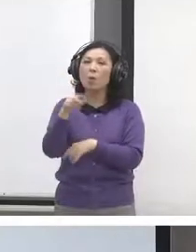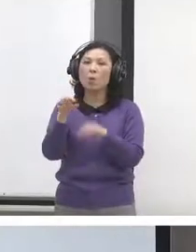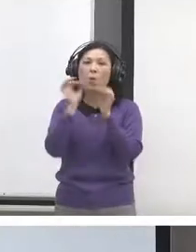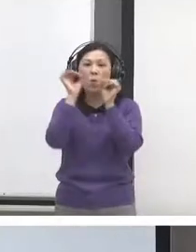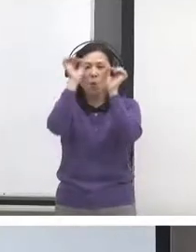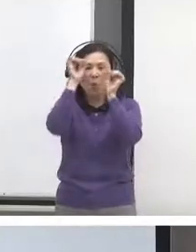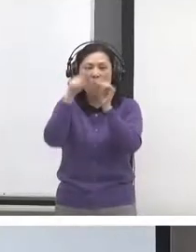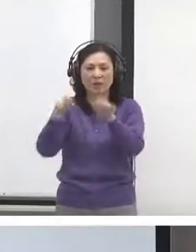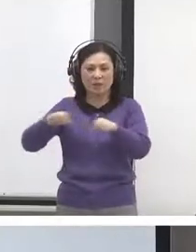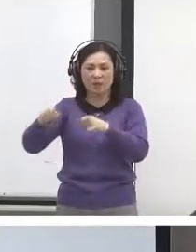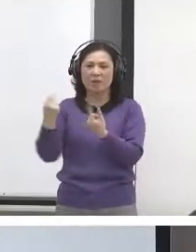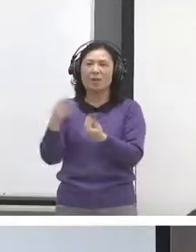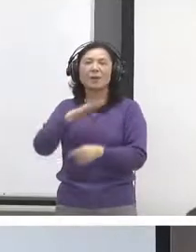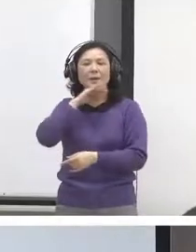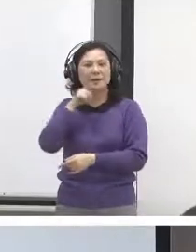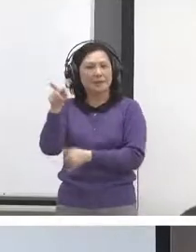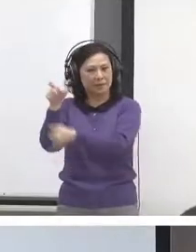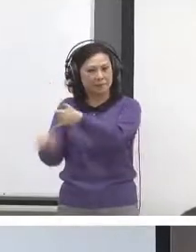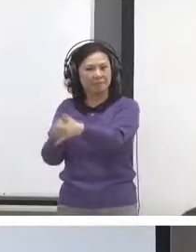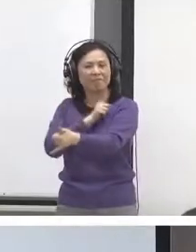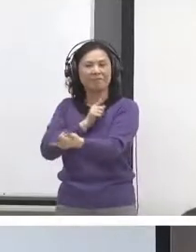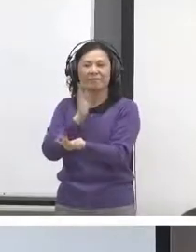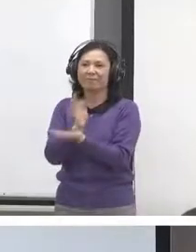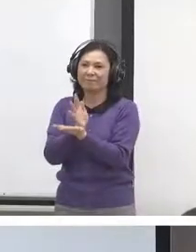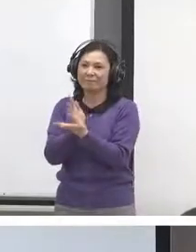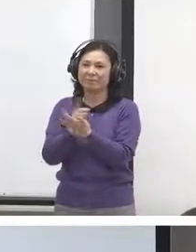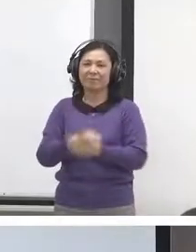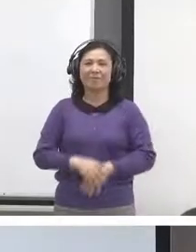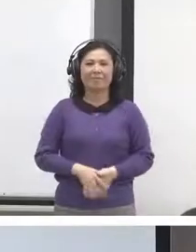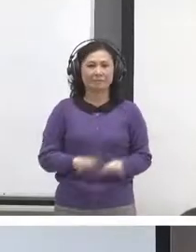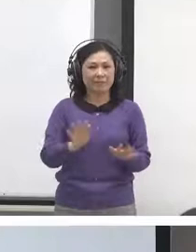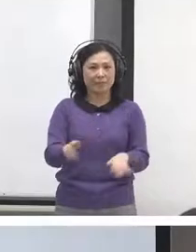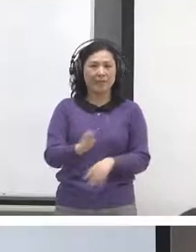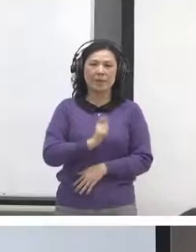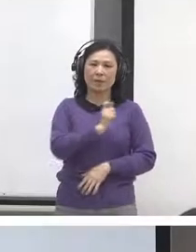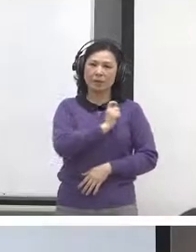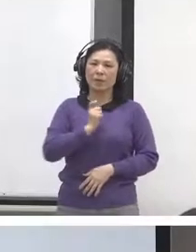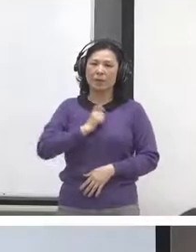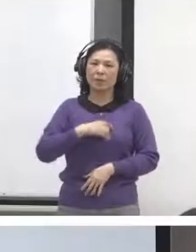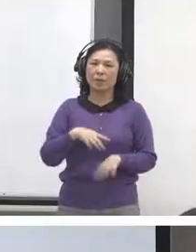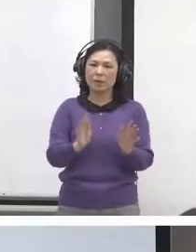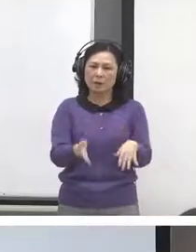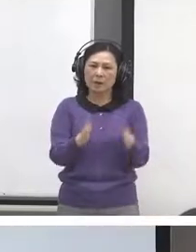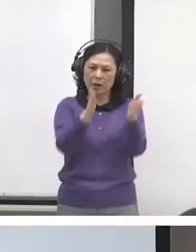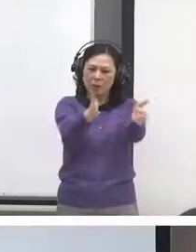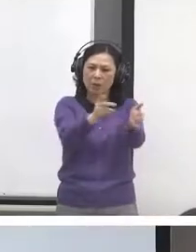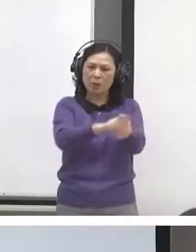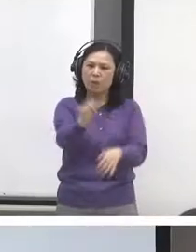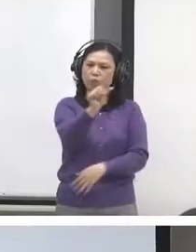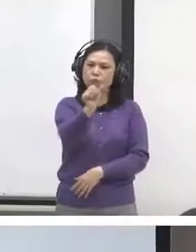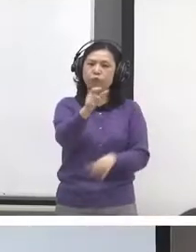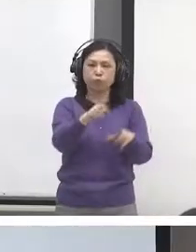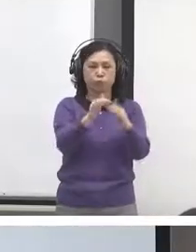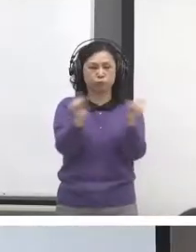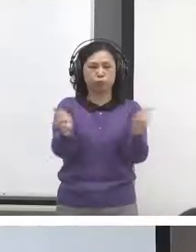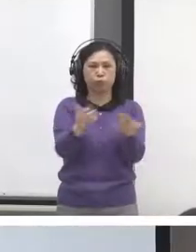And so now we're going to branch off to really get into five civic issues facing Toronto and how the Civic Tech Toronto